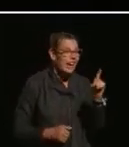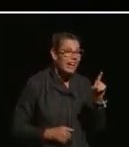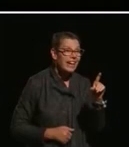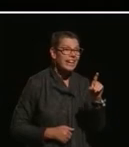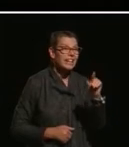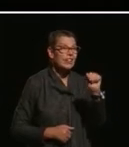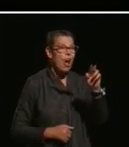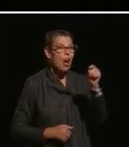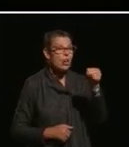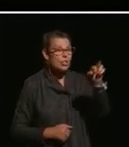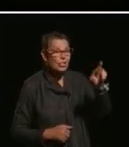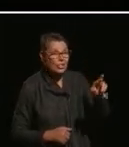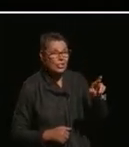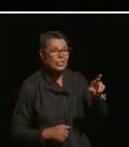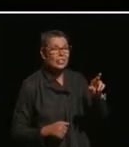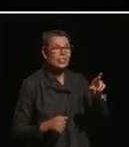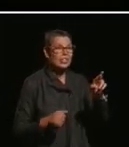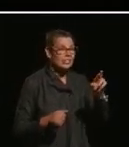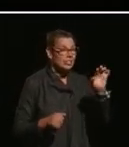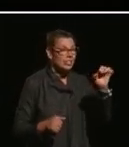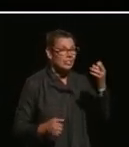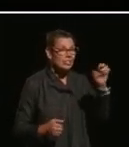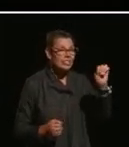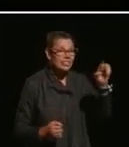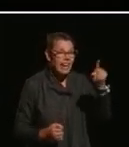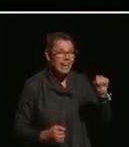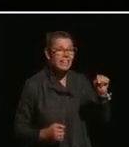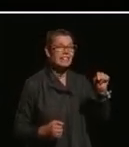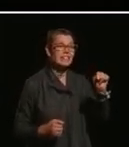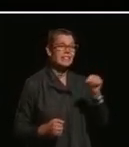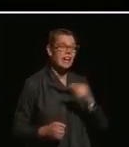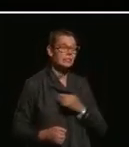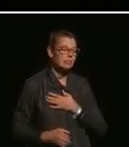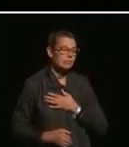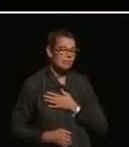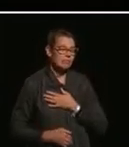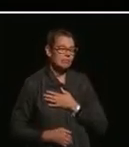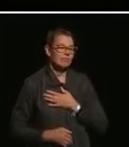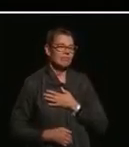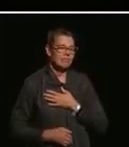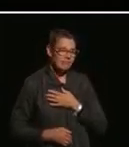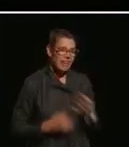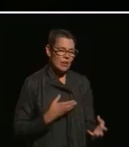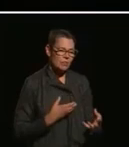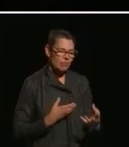life, moved me. I can't begin to tell you how much it moved me.